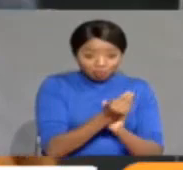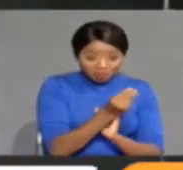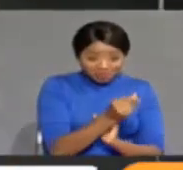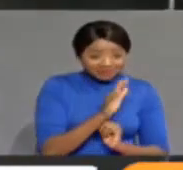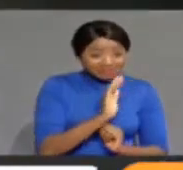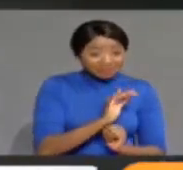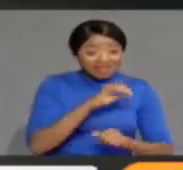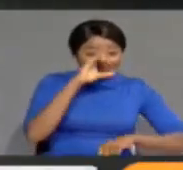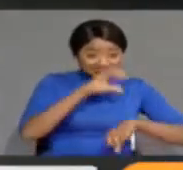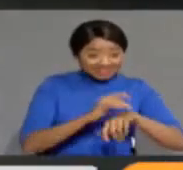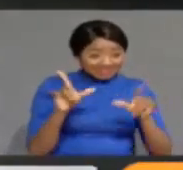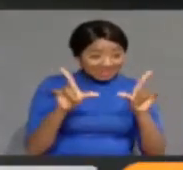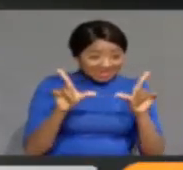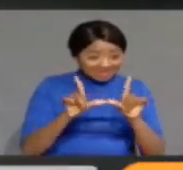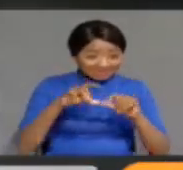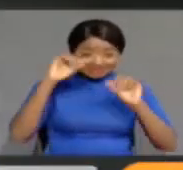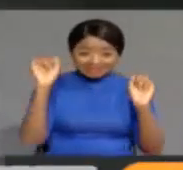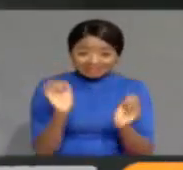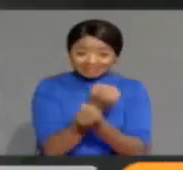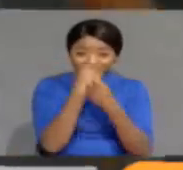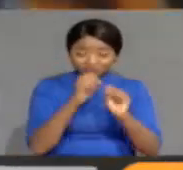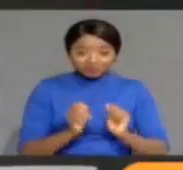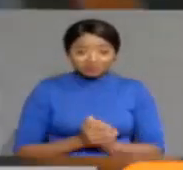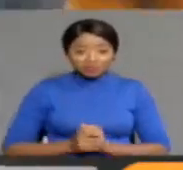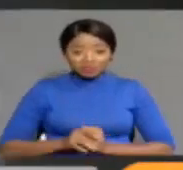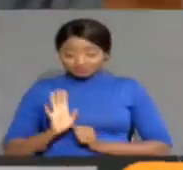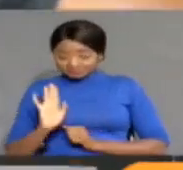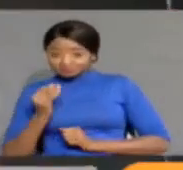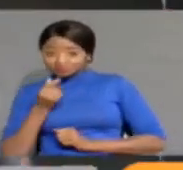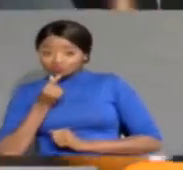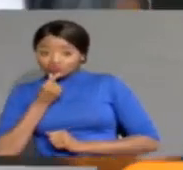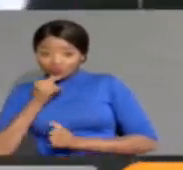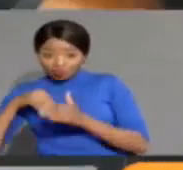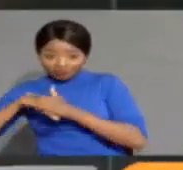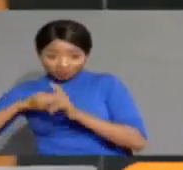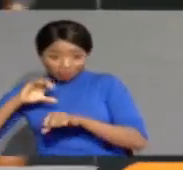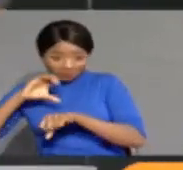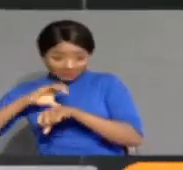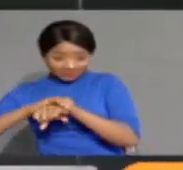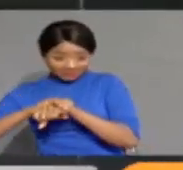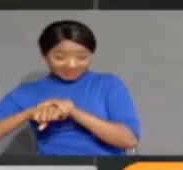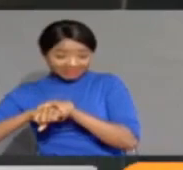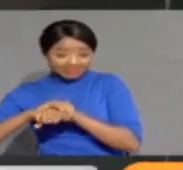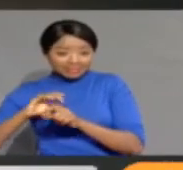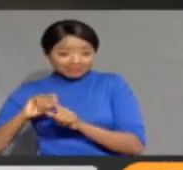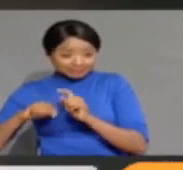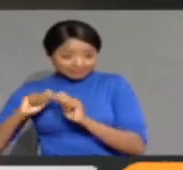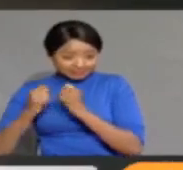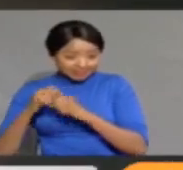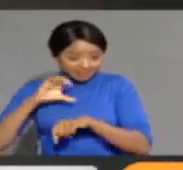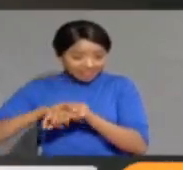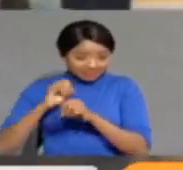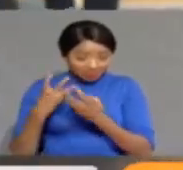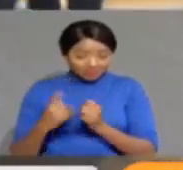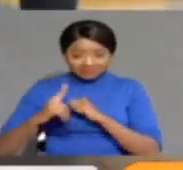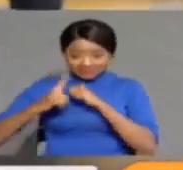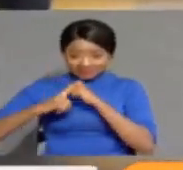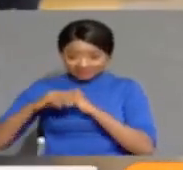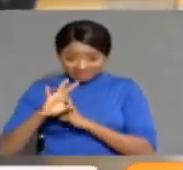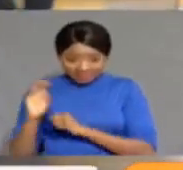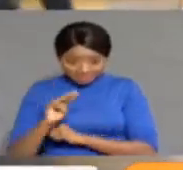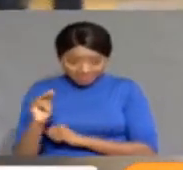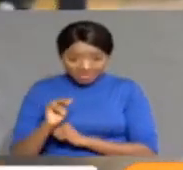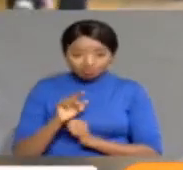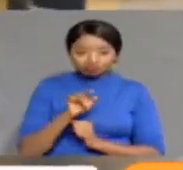renew their licenses afresh. Gor Mahia's annual sponsorship of 66 million Kenya shillings, Ingwe's 53 million